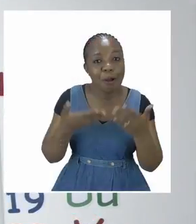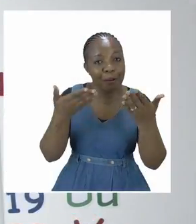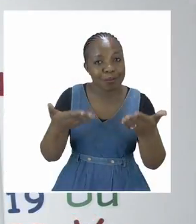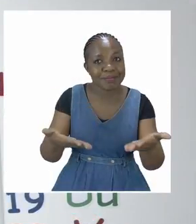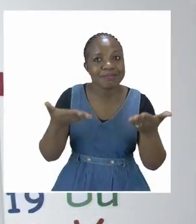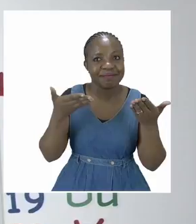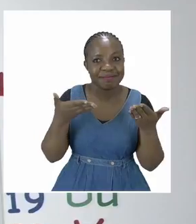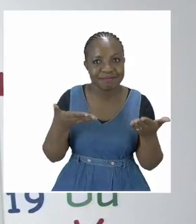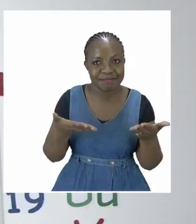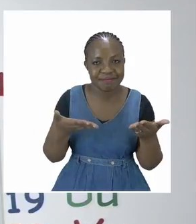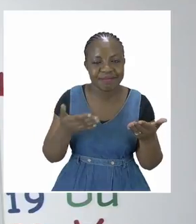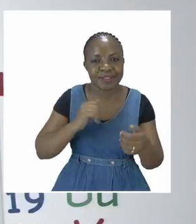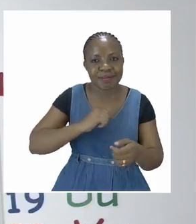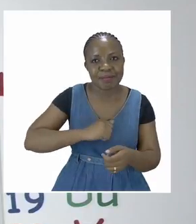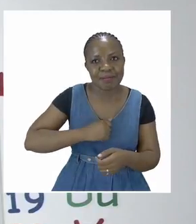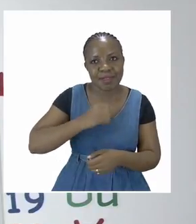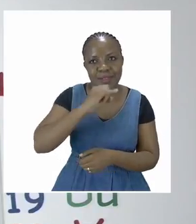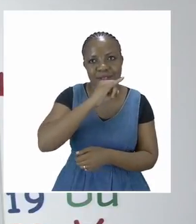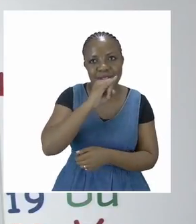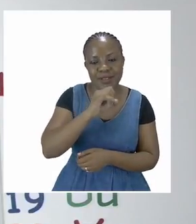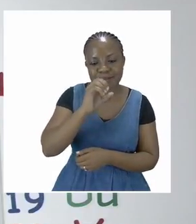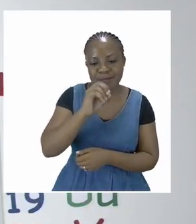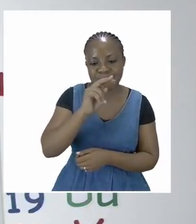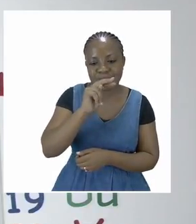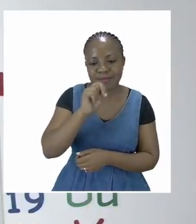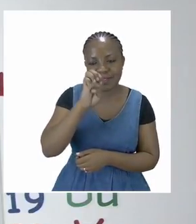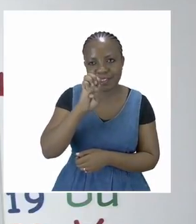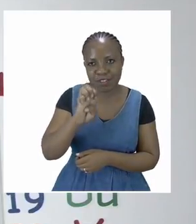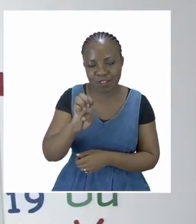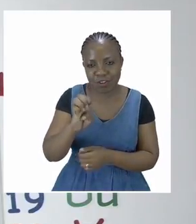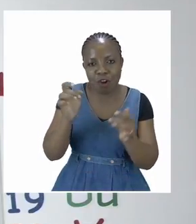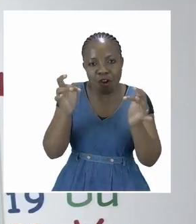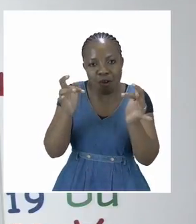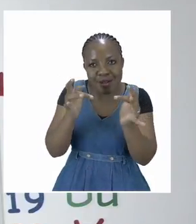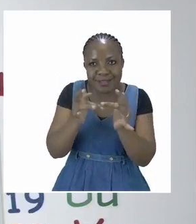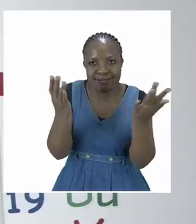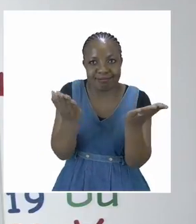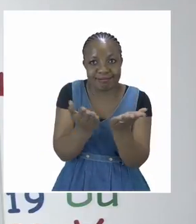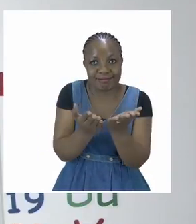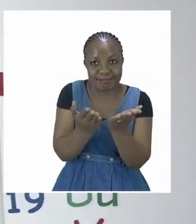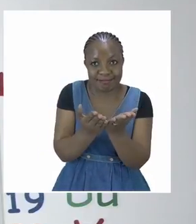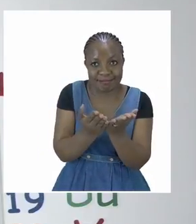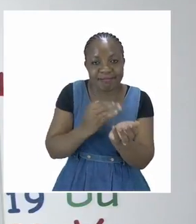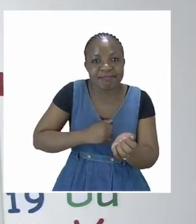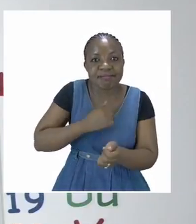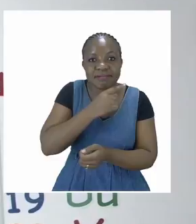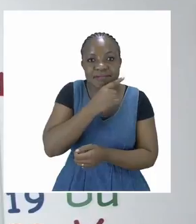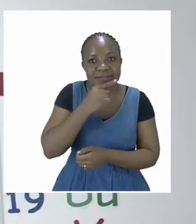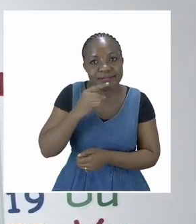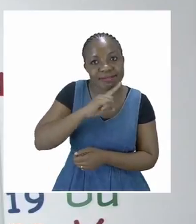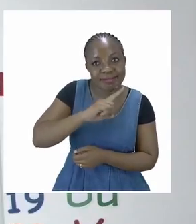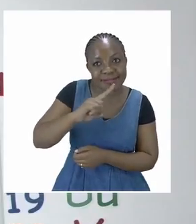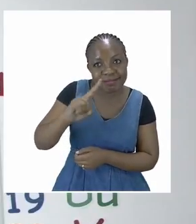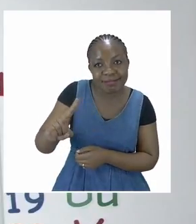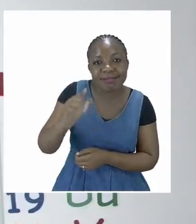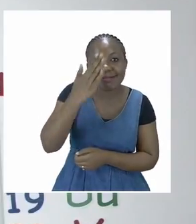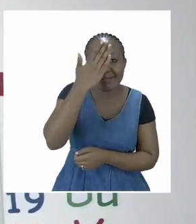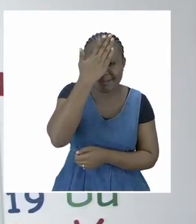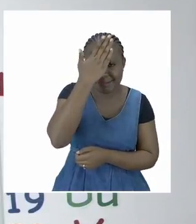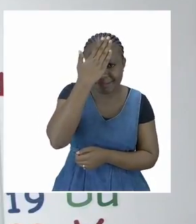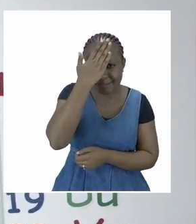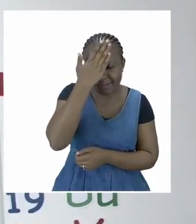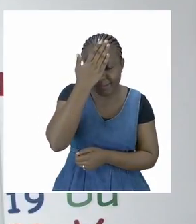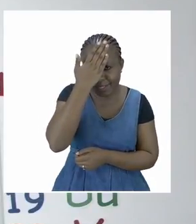Welcome to My Zone Online School. My name is Teacher Mutsa. Get your education